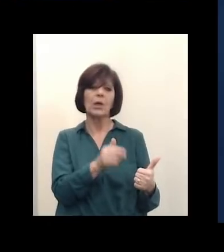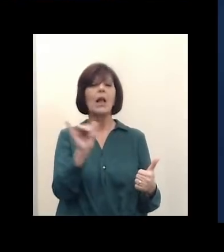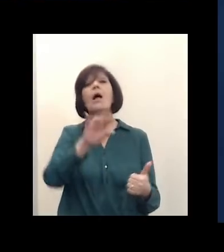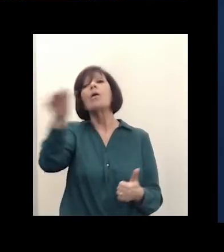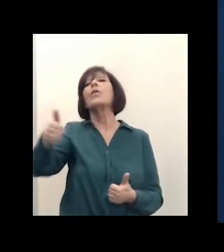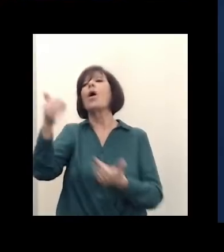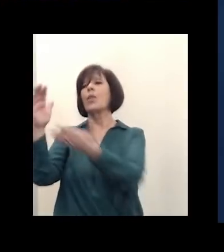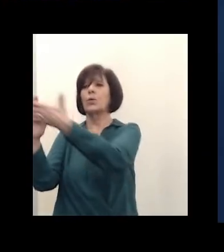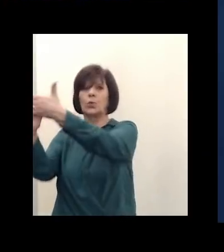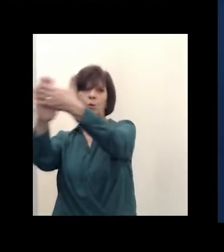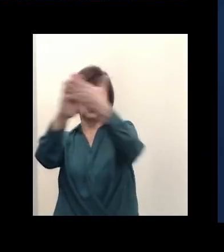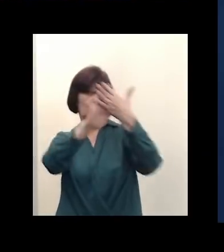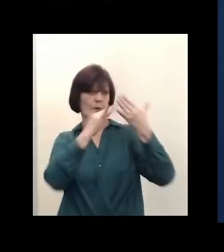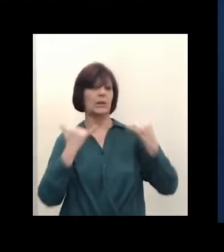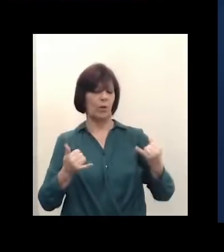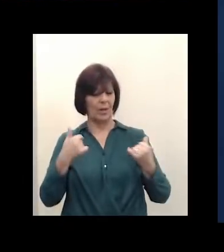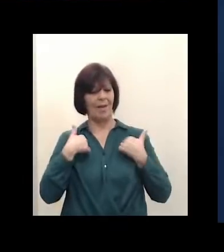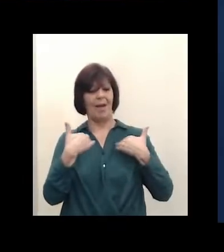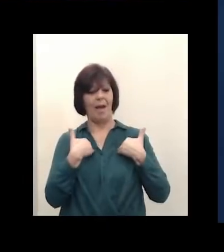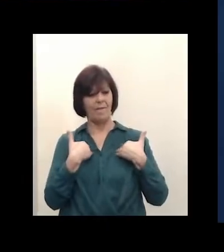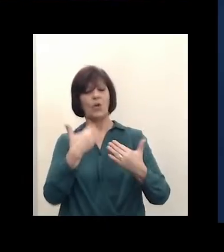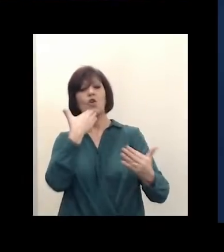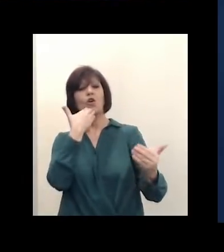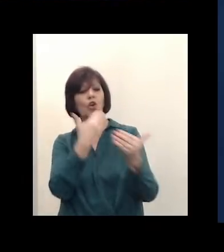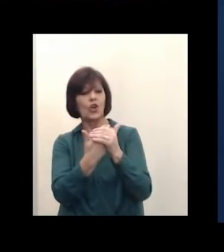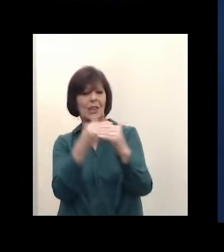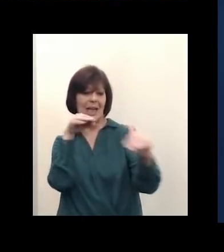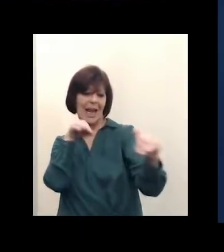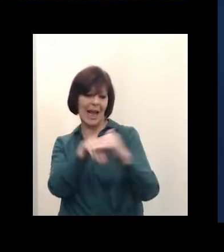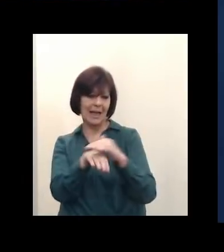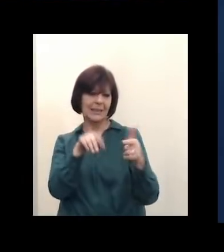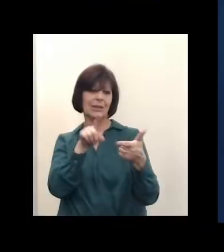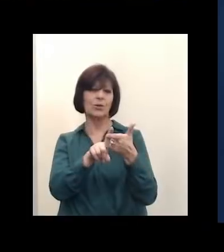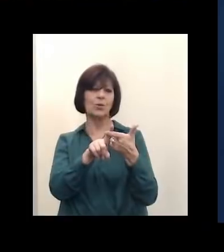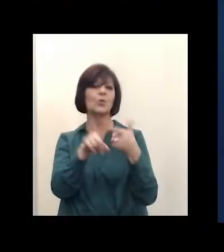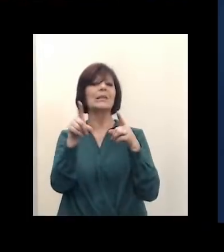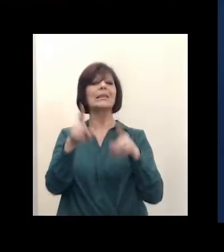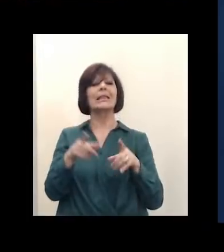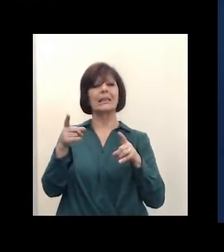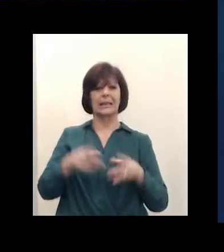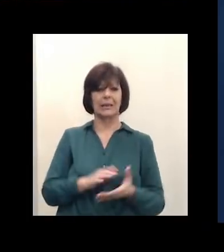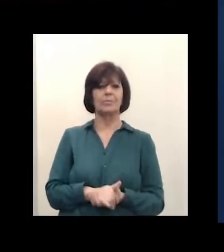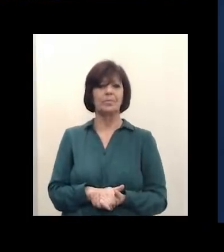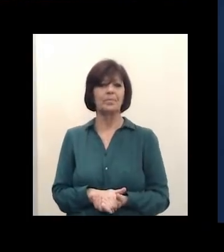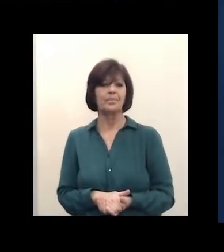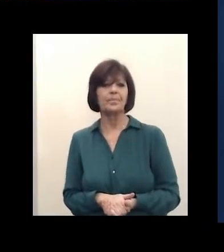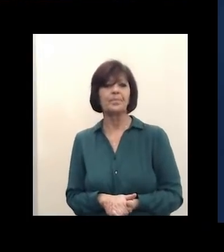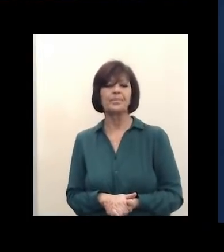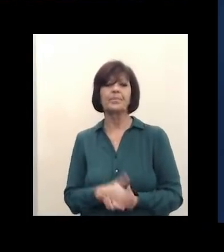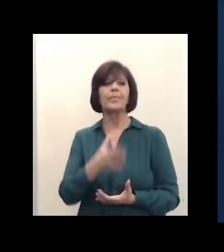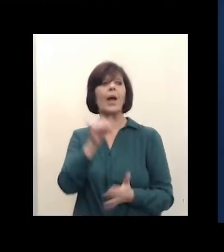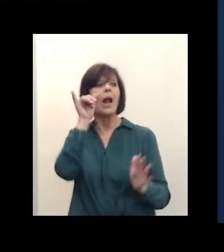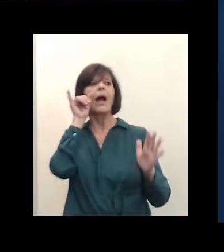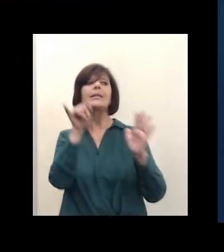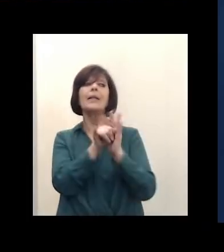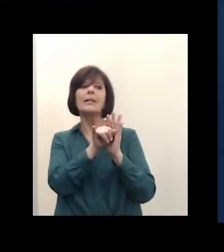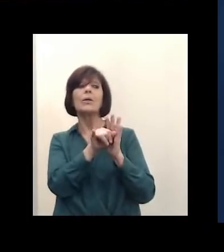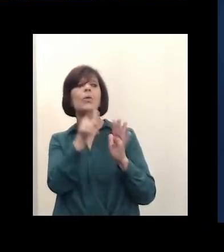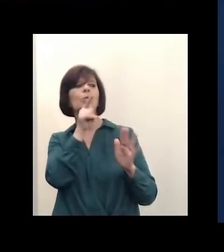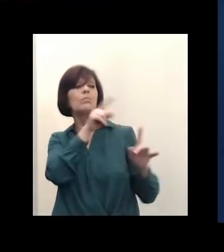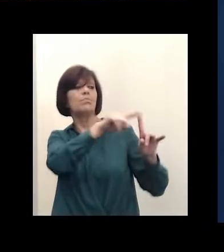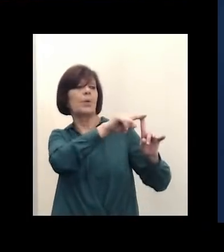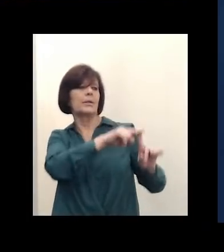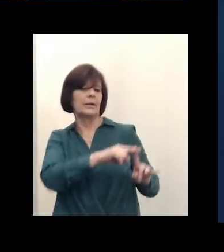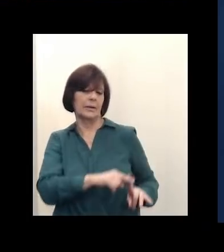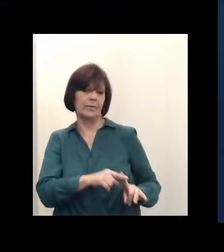in Erie County, for having good access to surveillance testing and identifying positives in the school to prevent